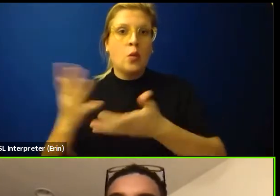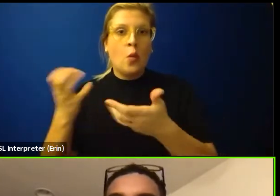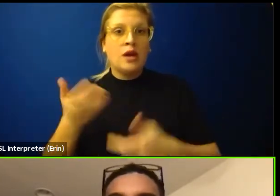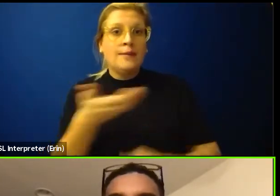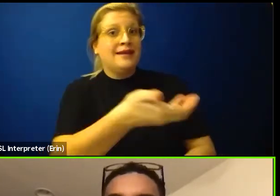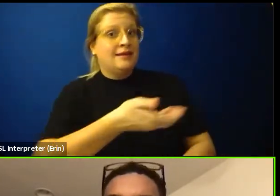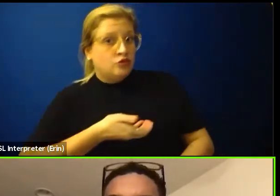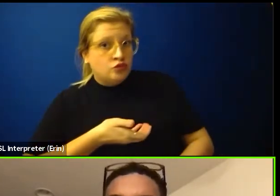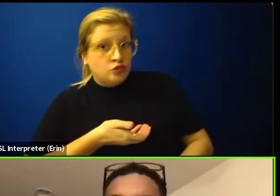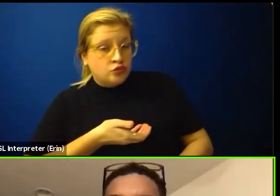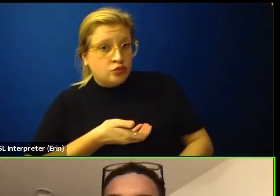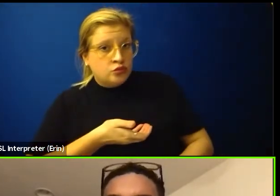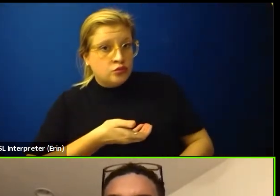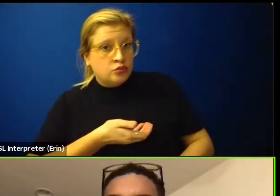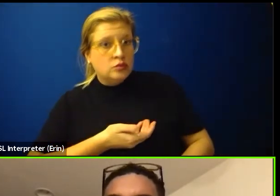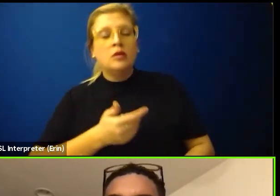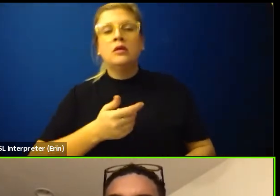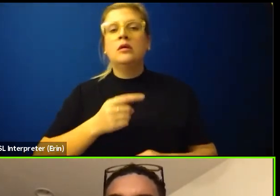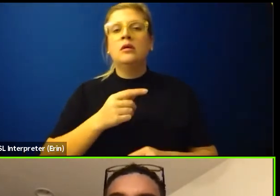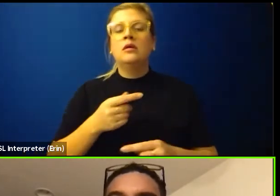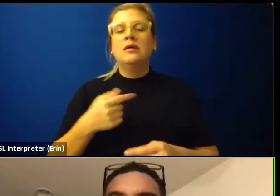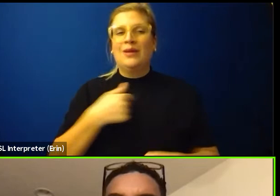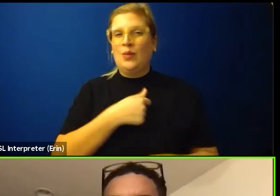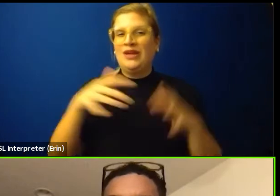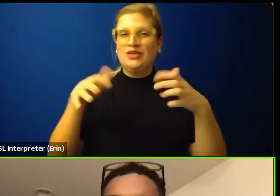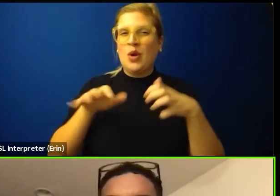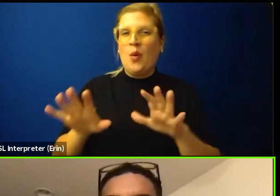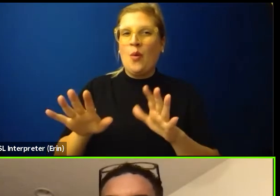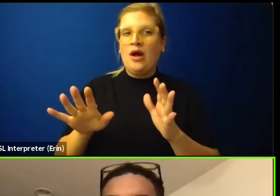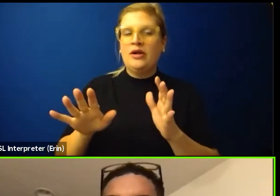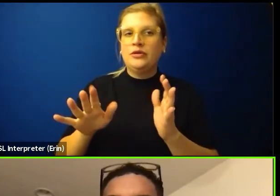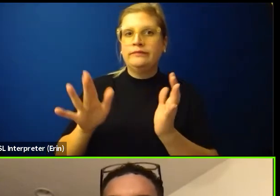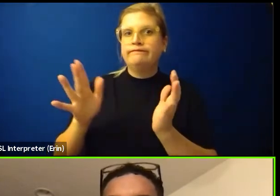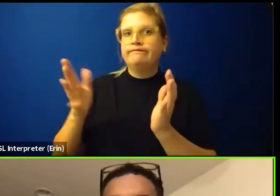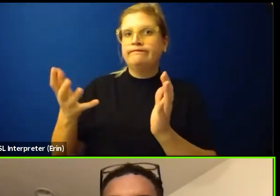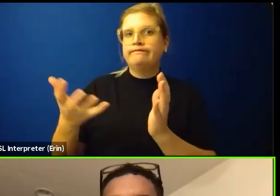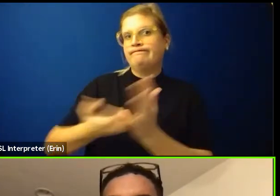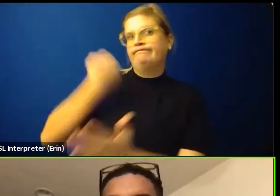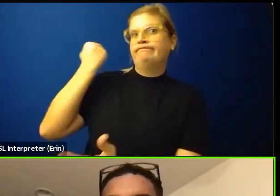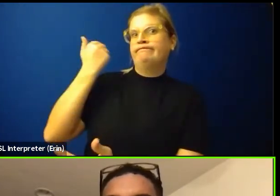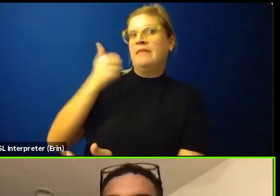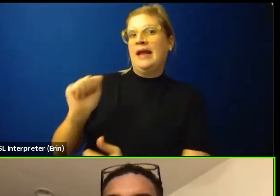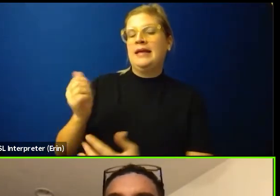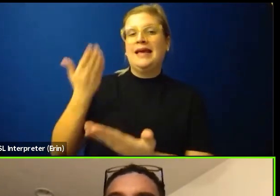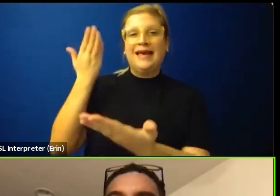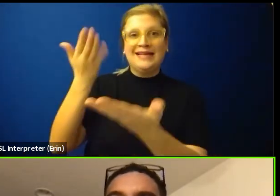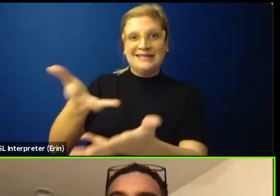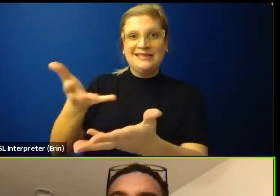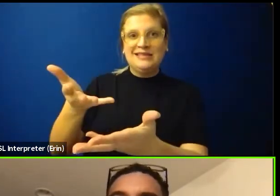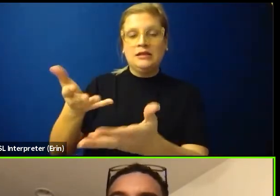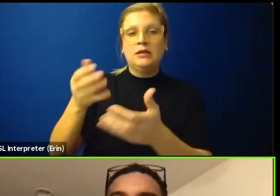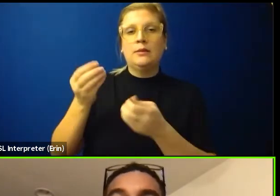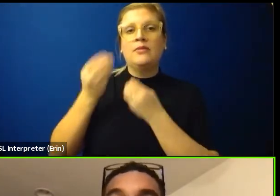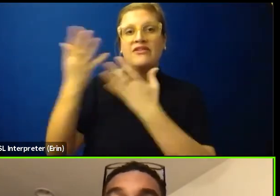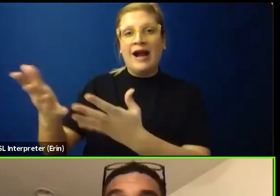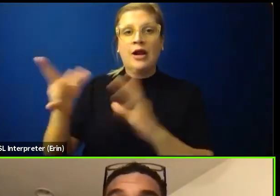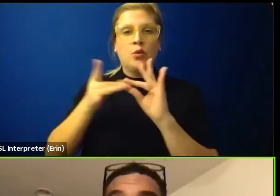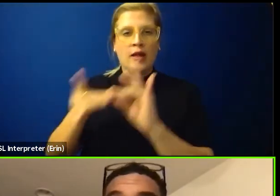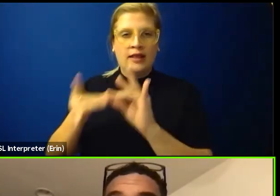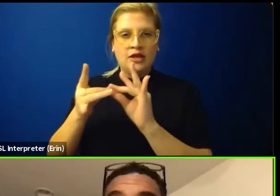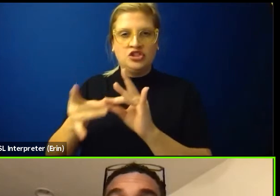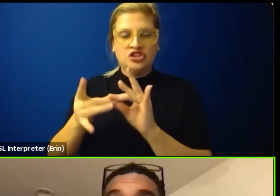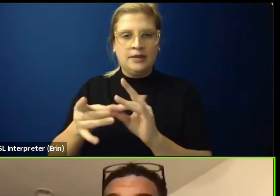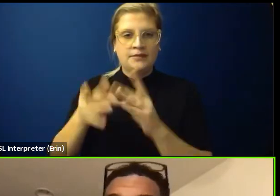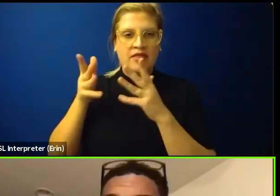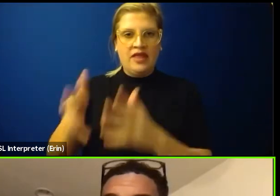and we also don't want to take away, any existing provider relationships that exist for patients. So, but that